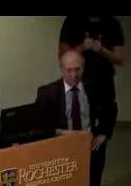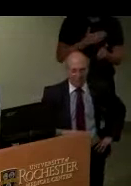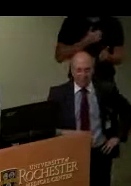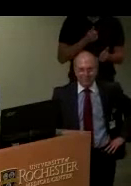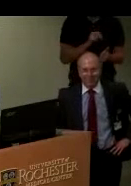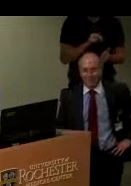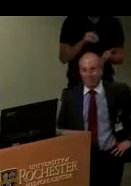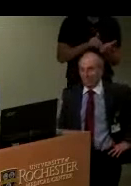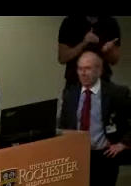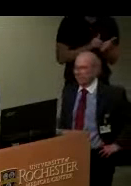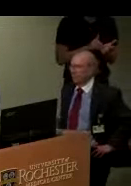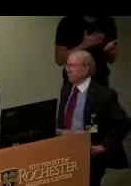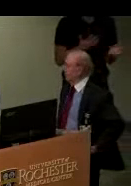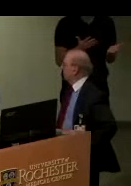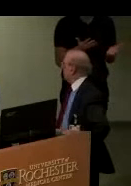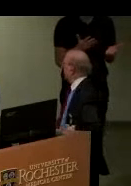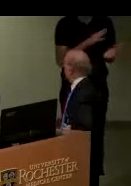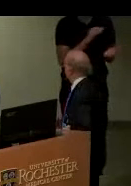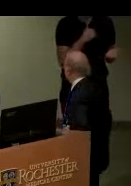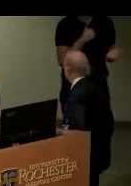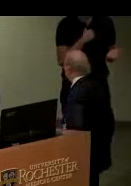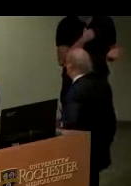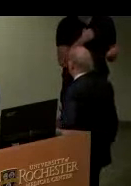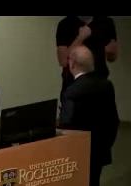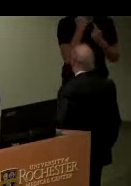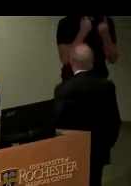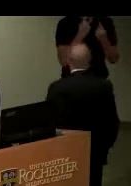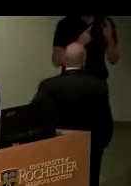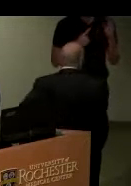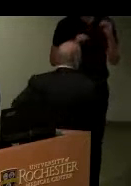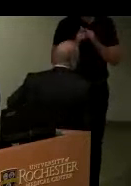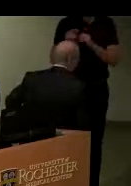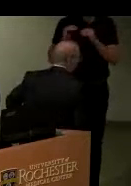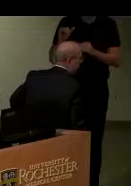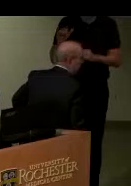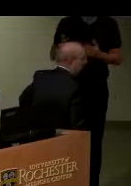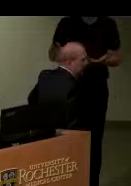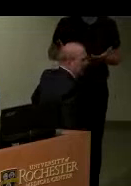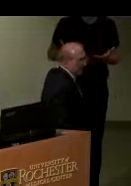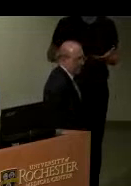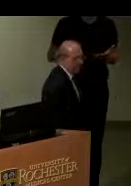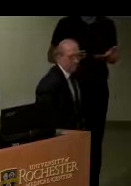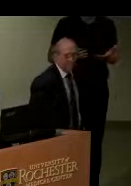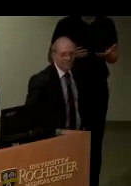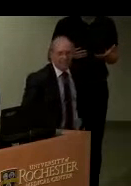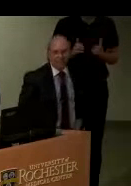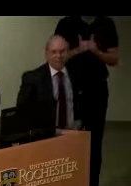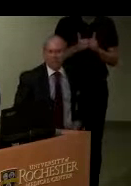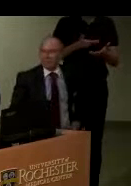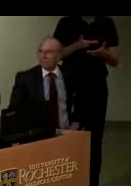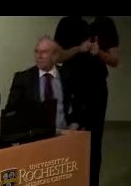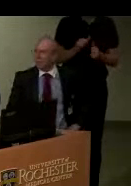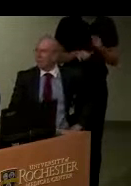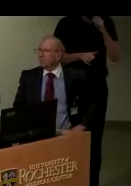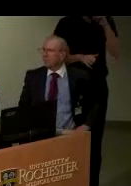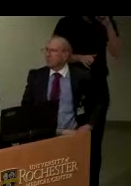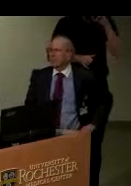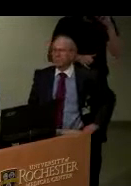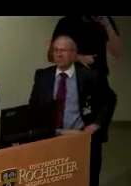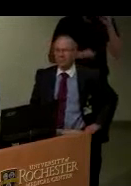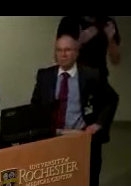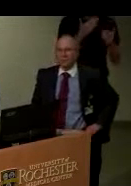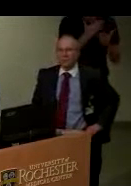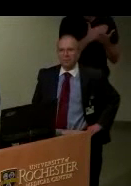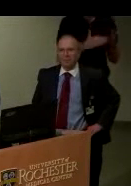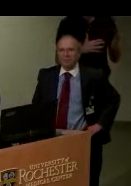physicians. And I wonder how you're teaching that. I mean, how you're dealing with that. So I think that's a really good thing, because